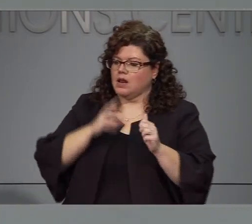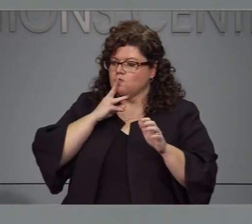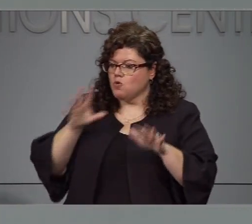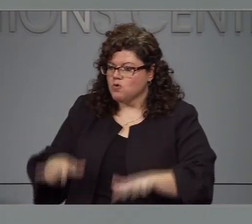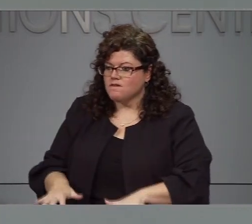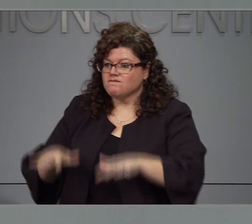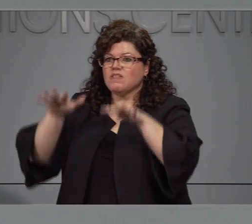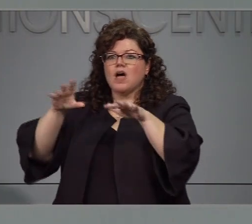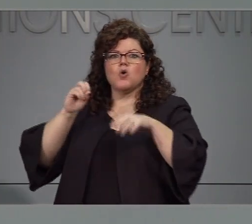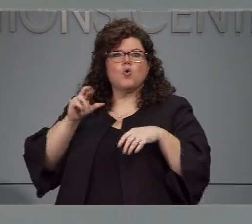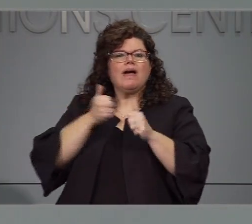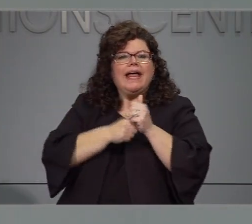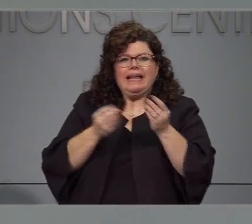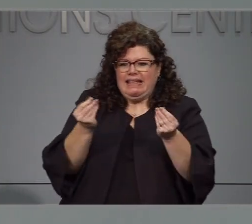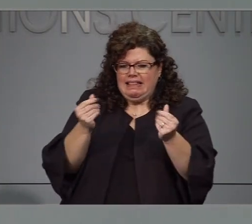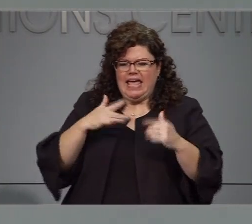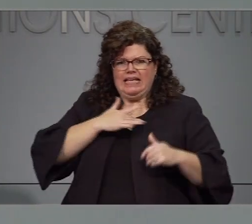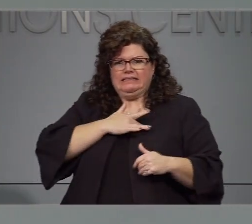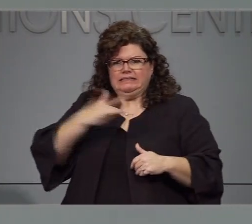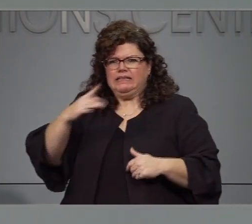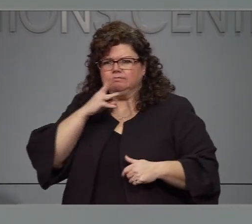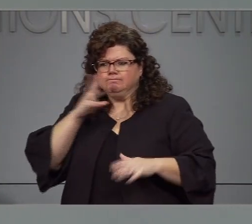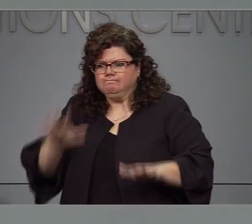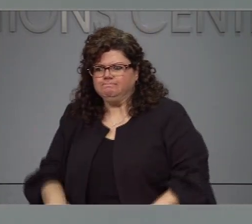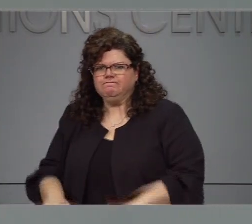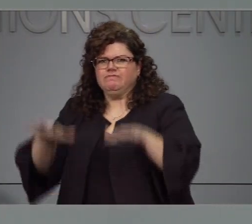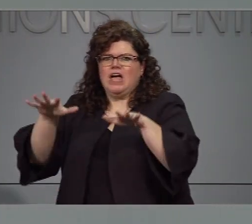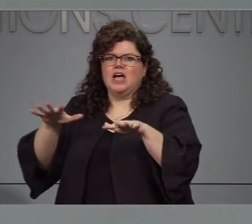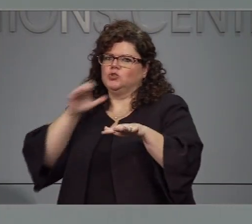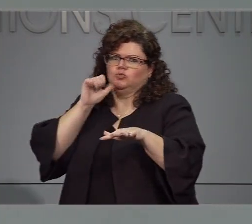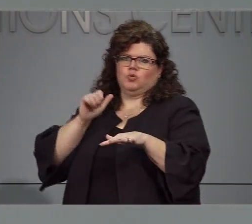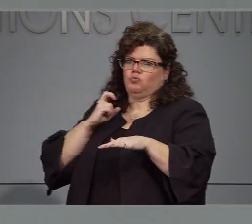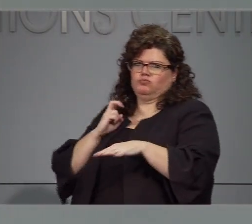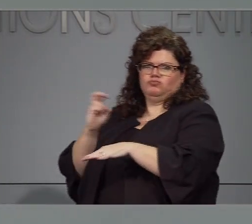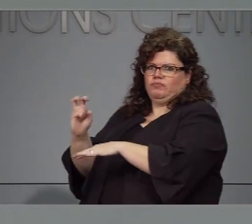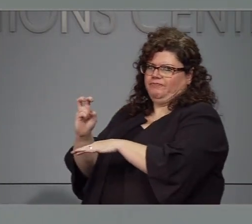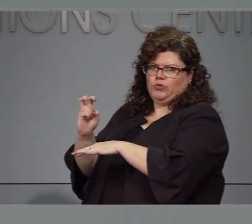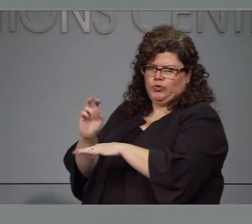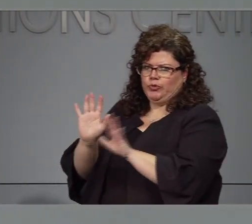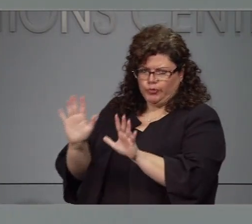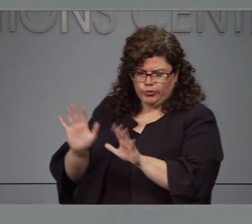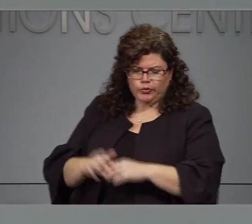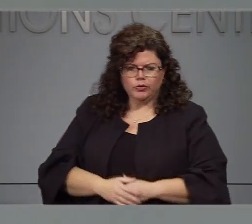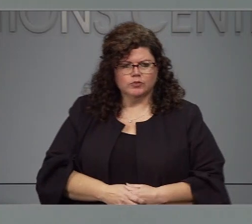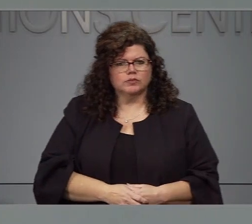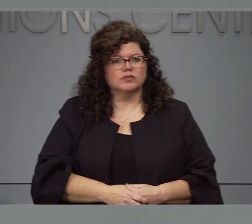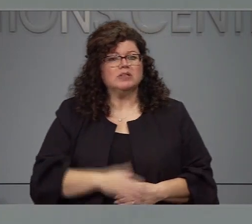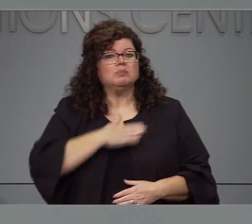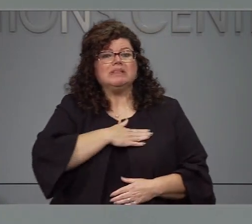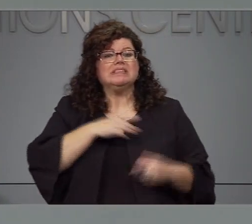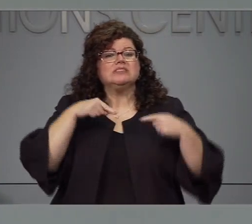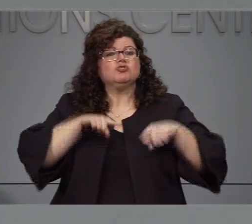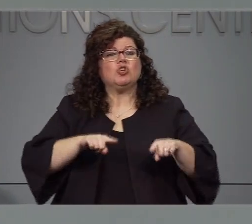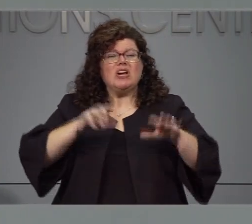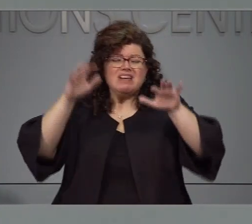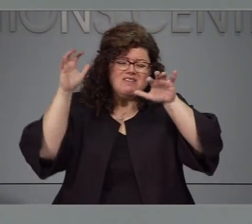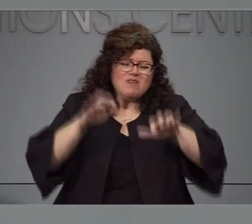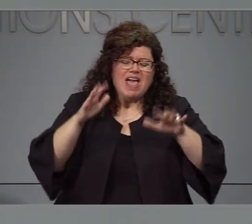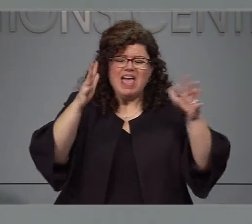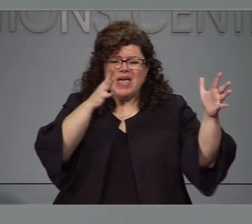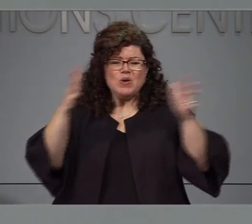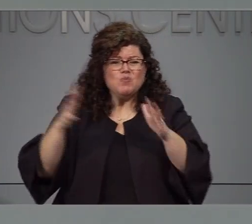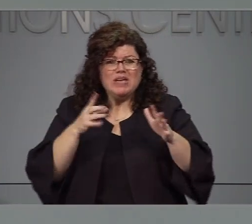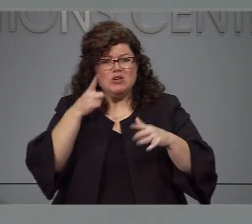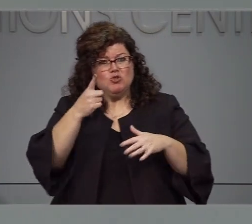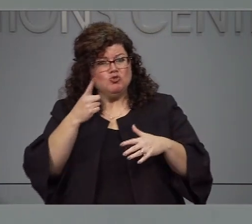particularly low-lying areas prone to flooding. Don't attempt to travel as the storm is passing through North Carolina on Tuesday. We will be